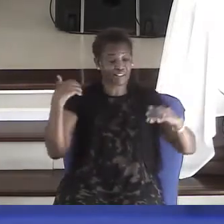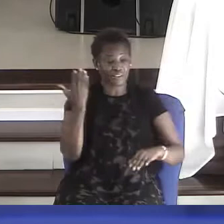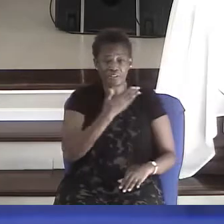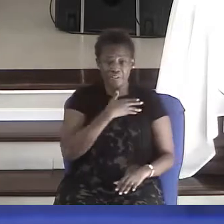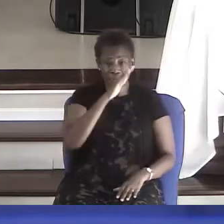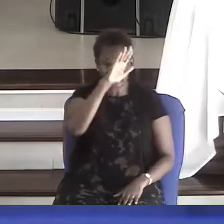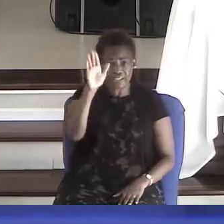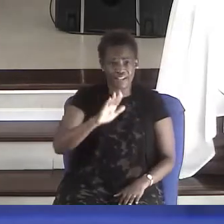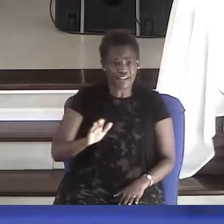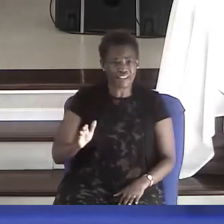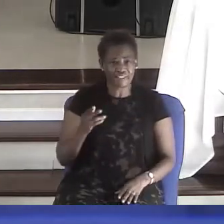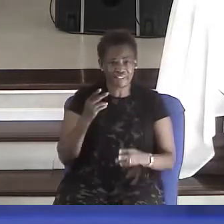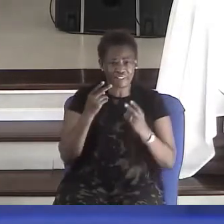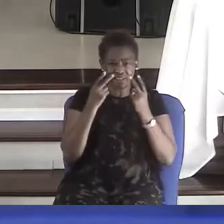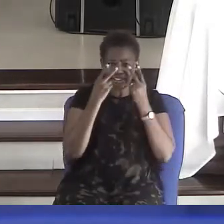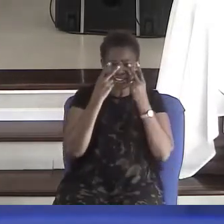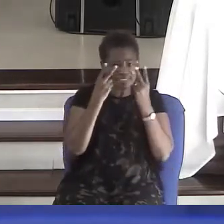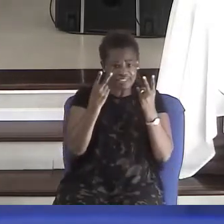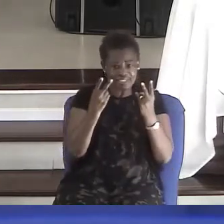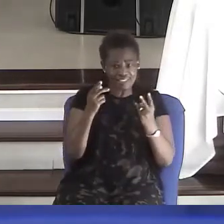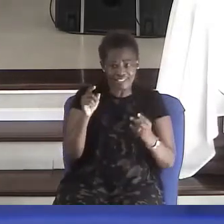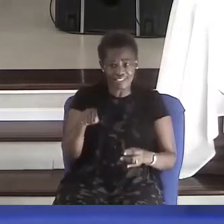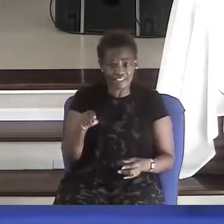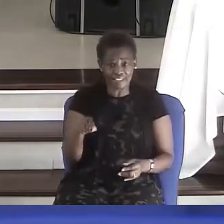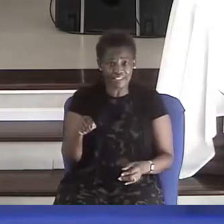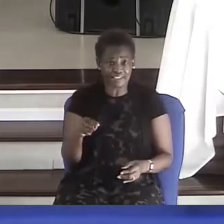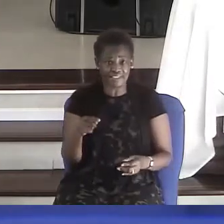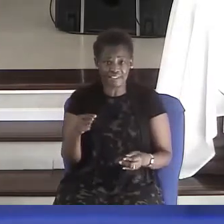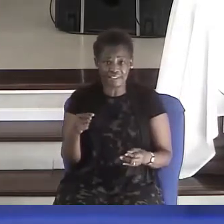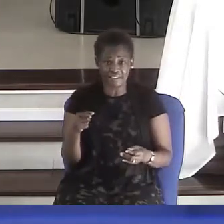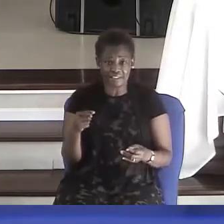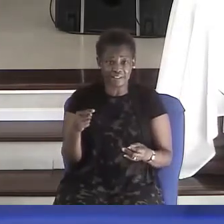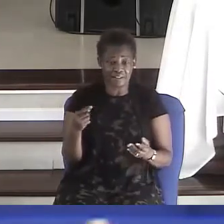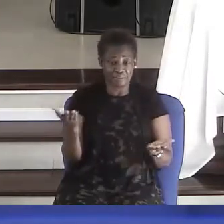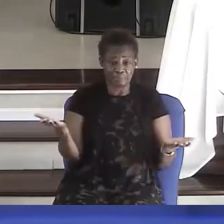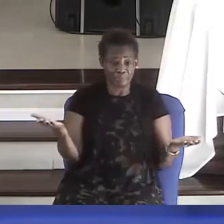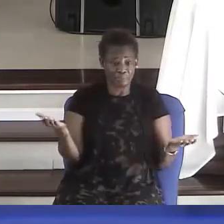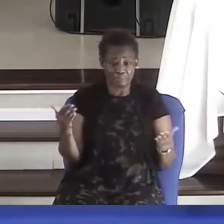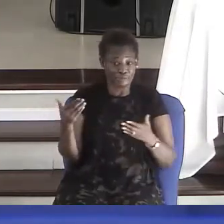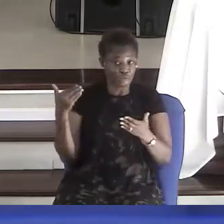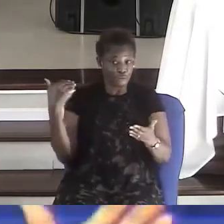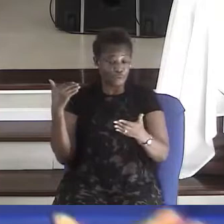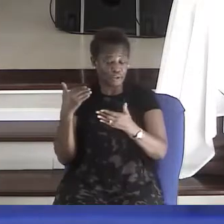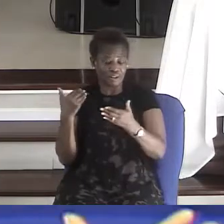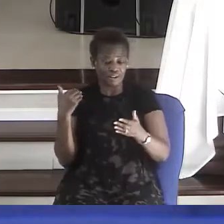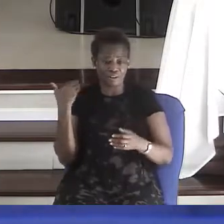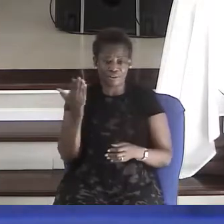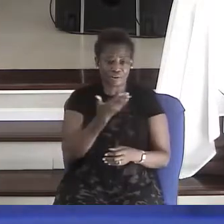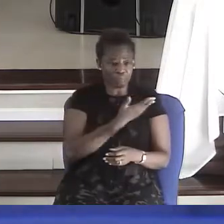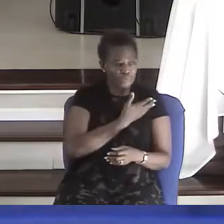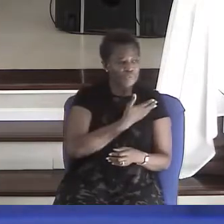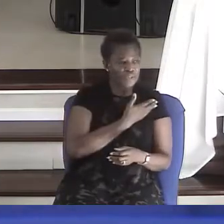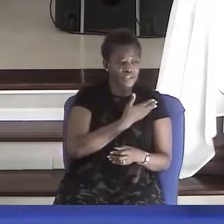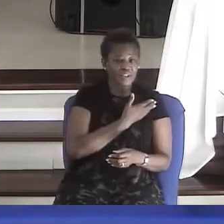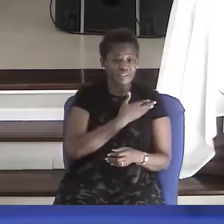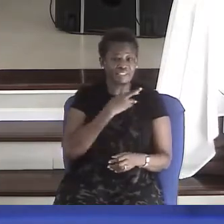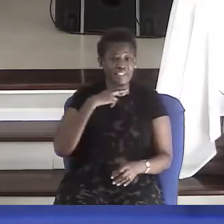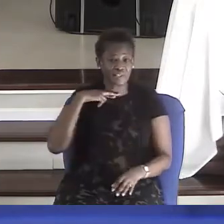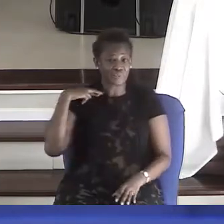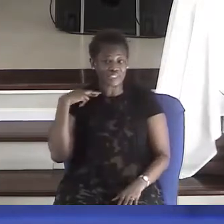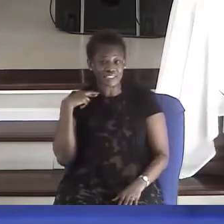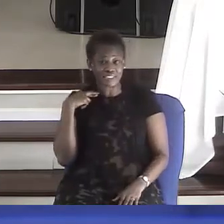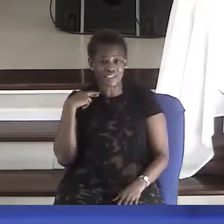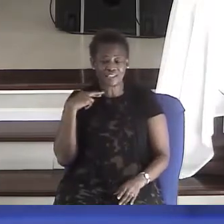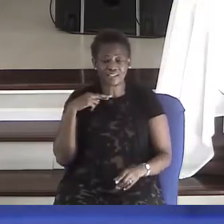some serious praying. And we have to take the risks and go to the gravesides and, you know, in the country parts and to